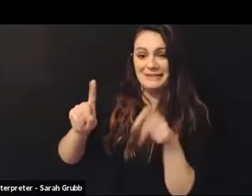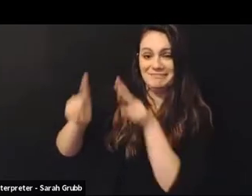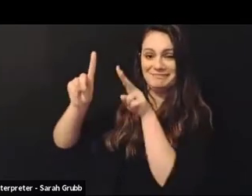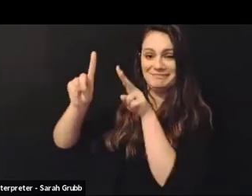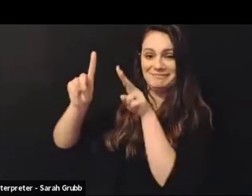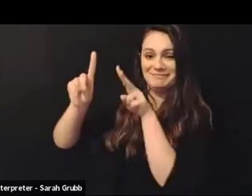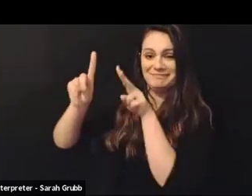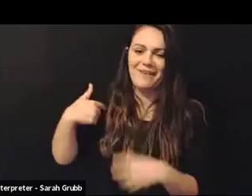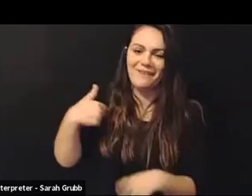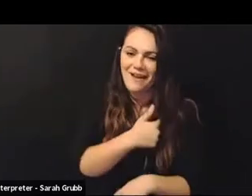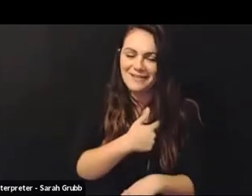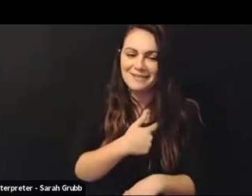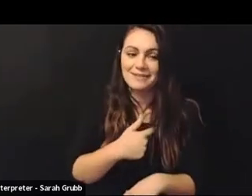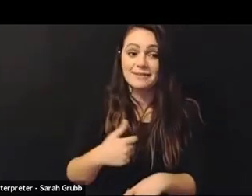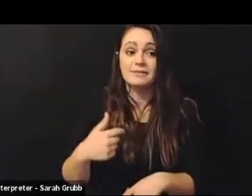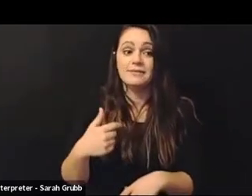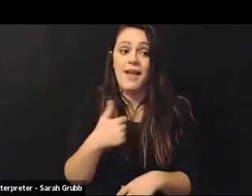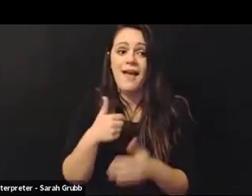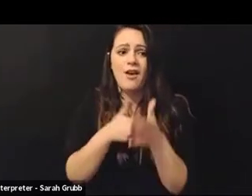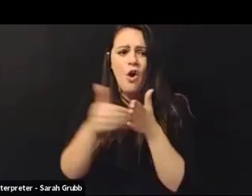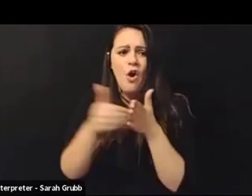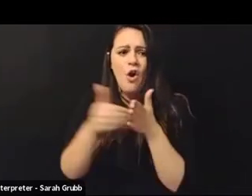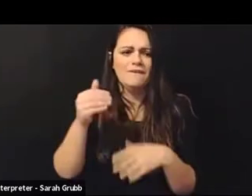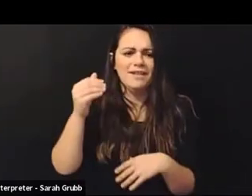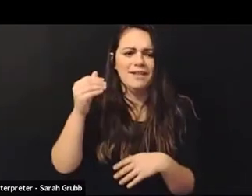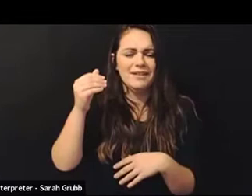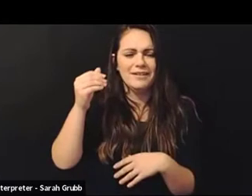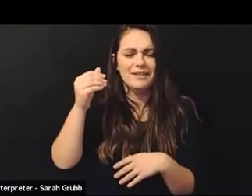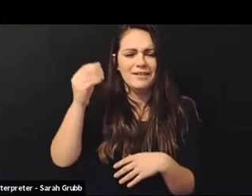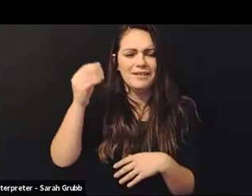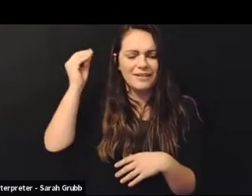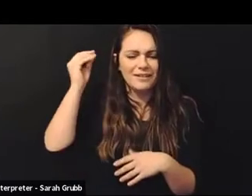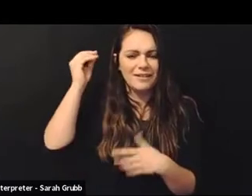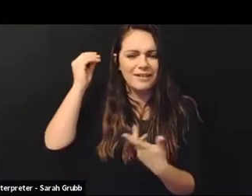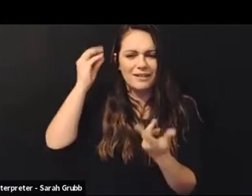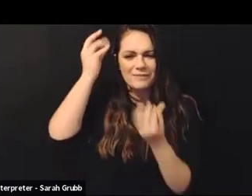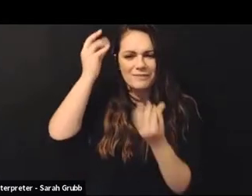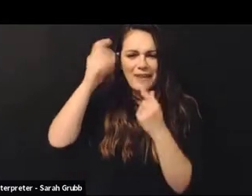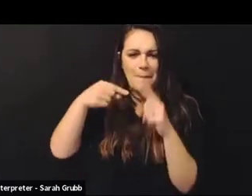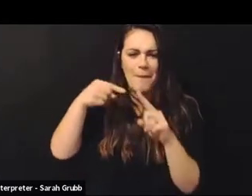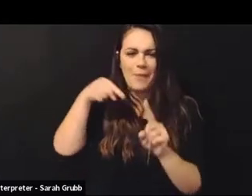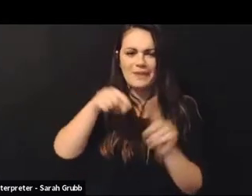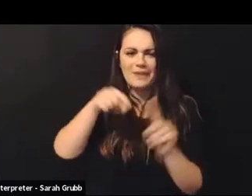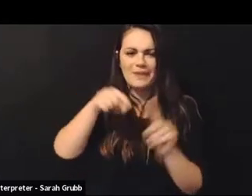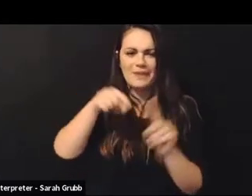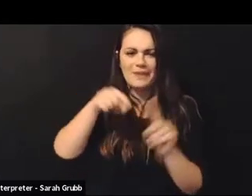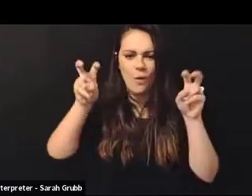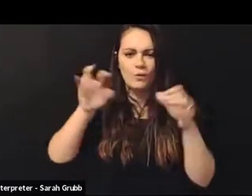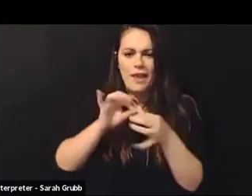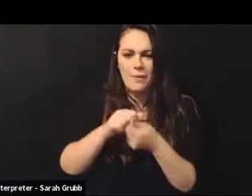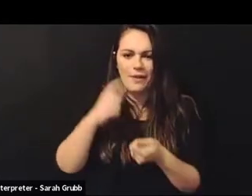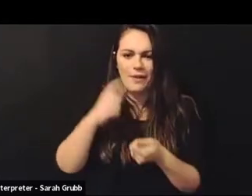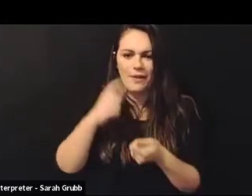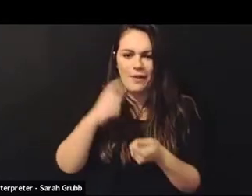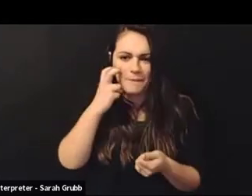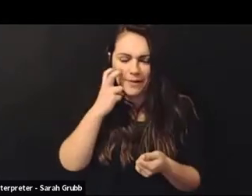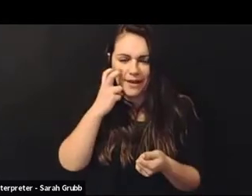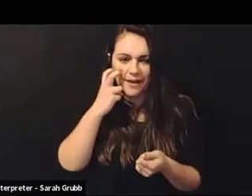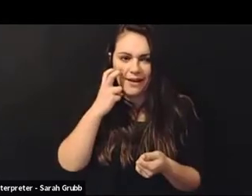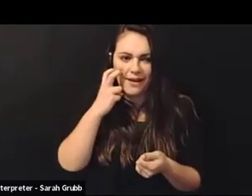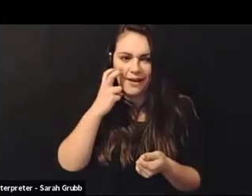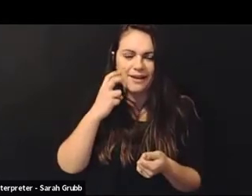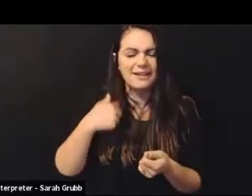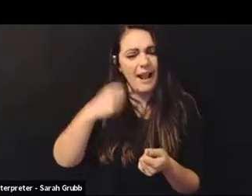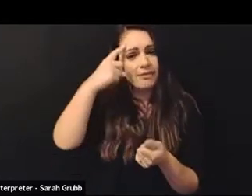I often go back to this quote when I'm thinking about individuals who are deafblind, but I also think it fits really well